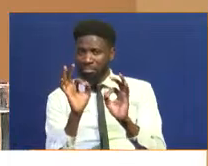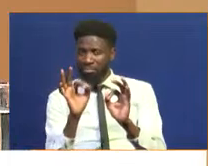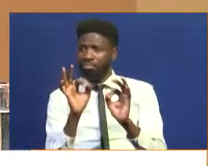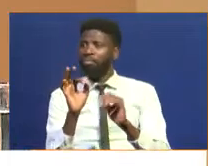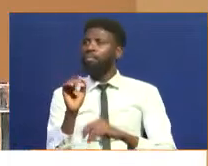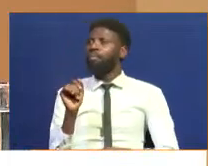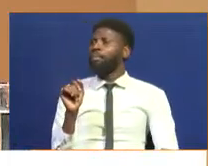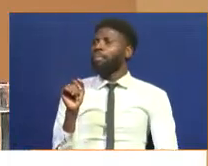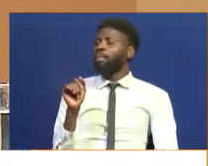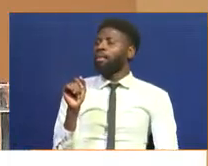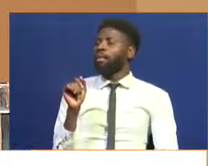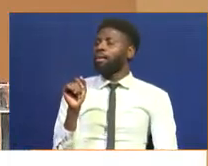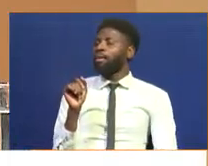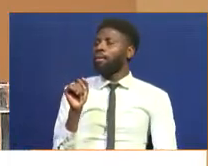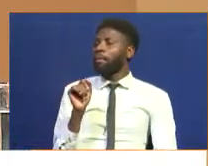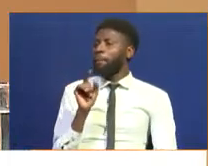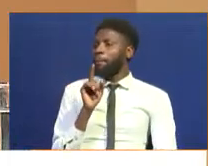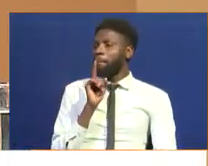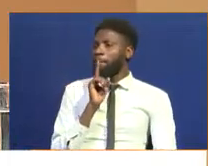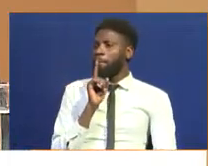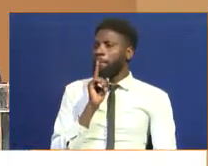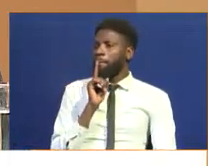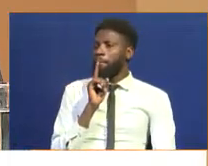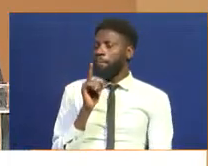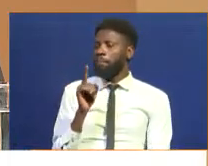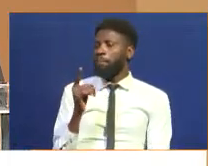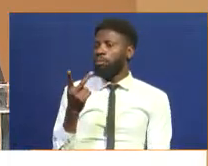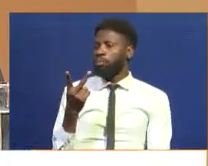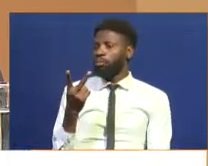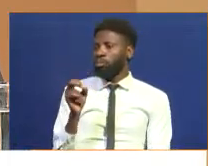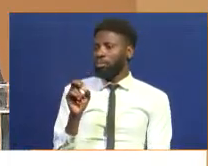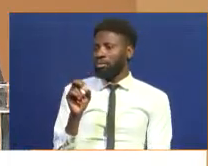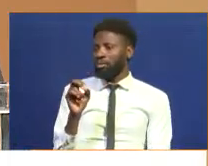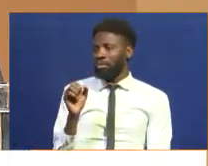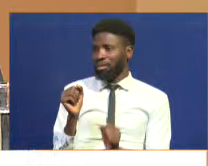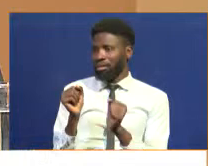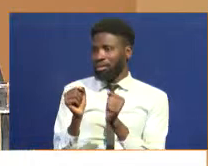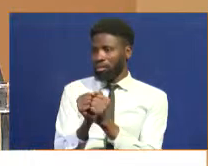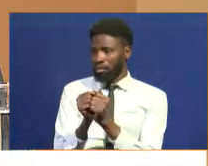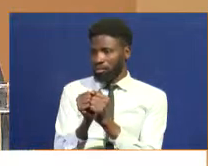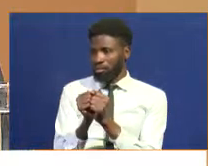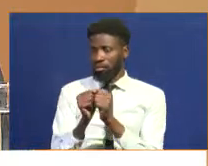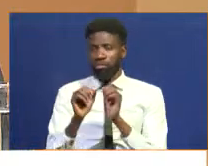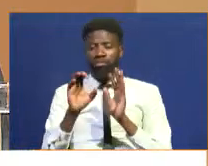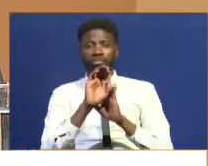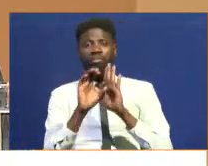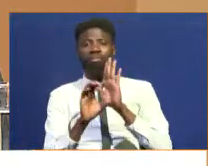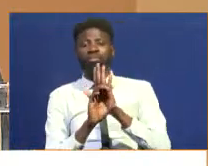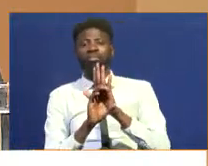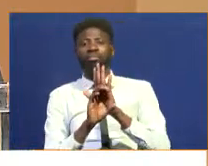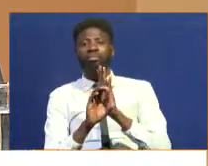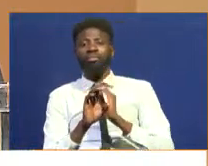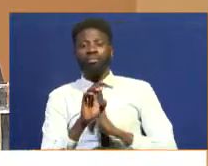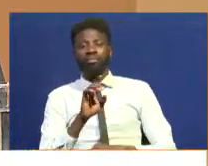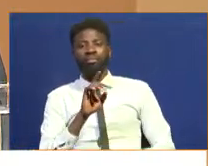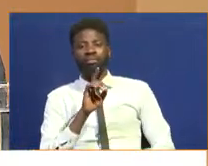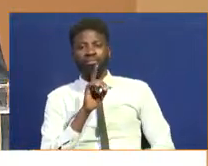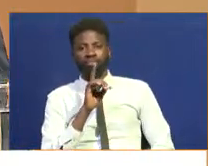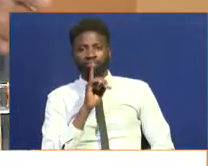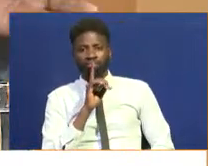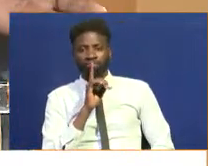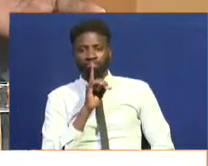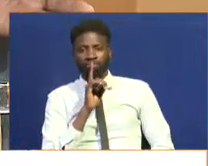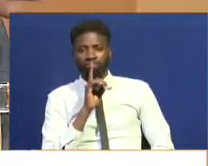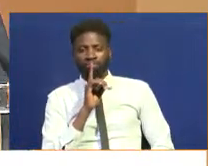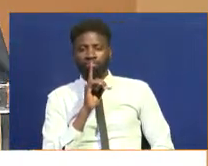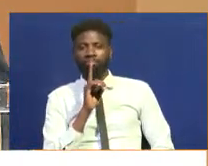a particular time after the 2010 constitution, we need that parliament to really ensure that it has